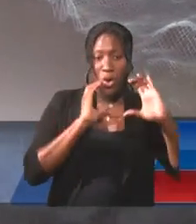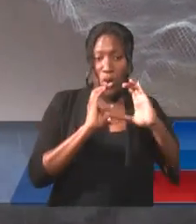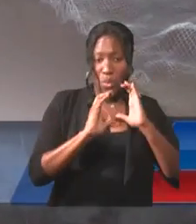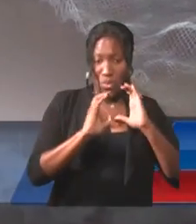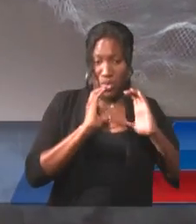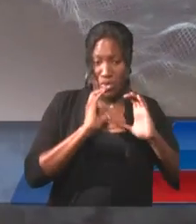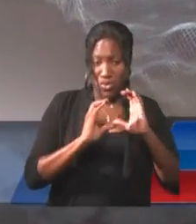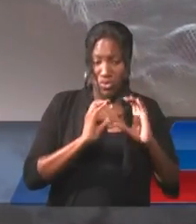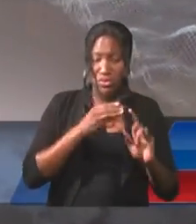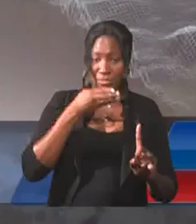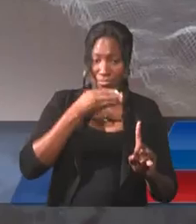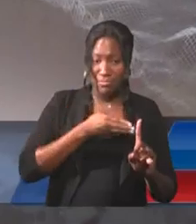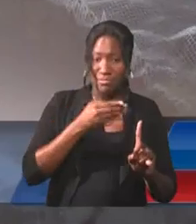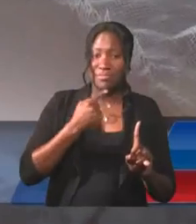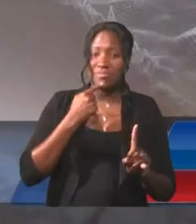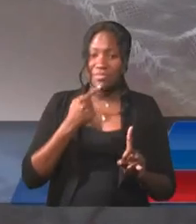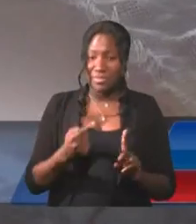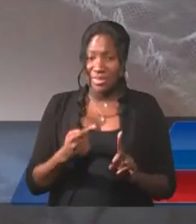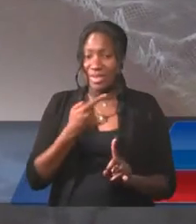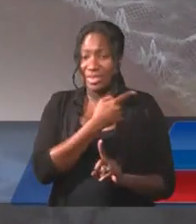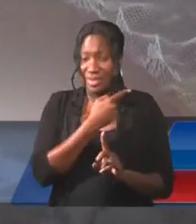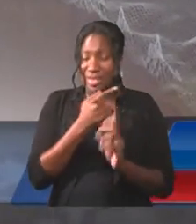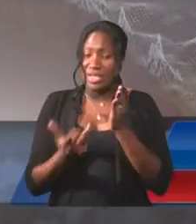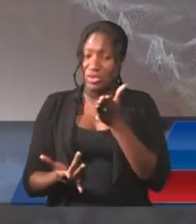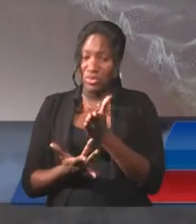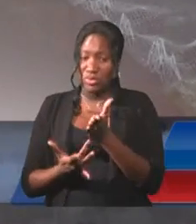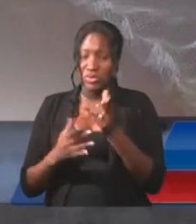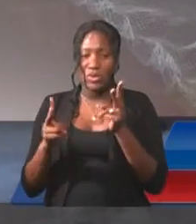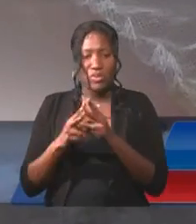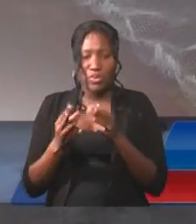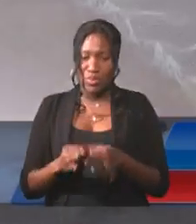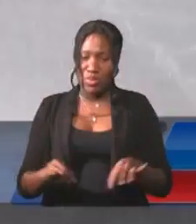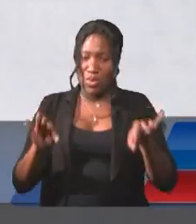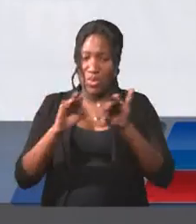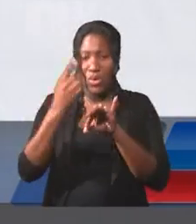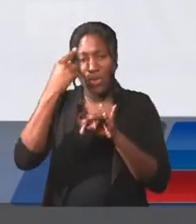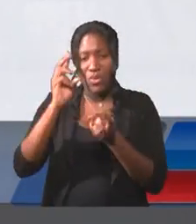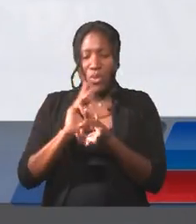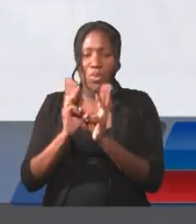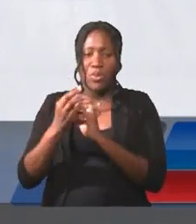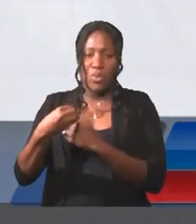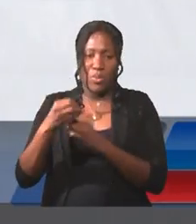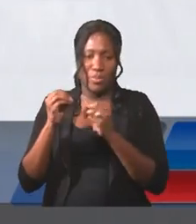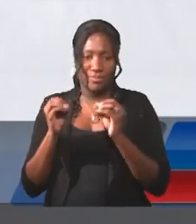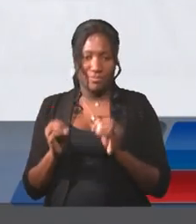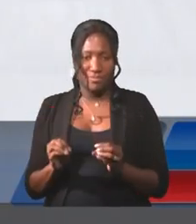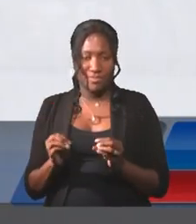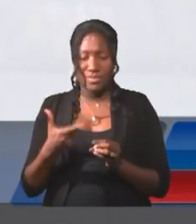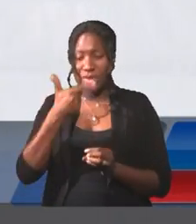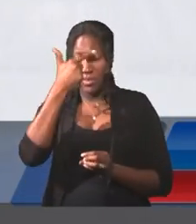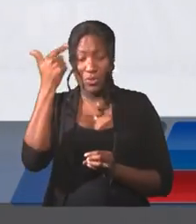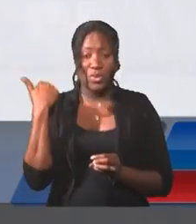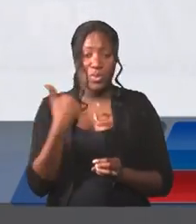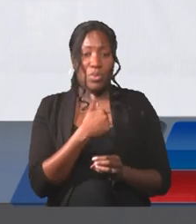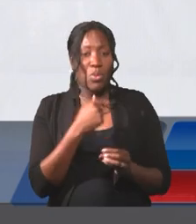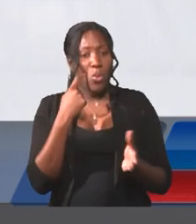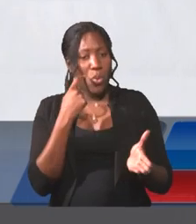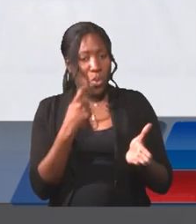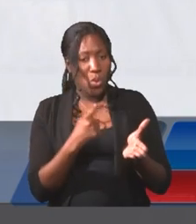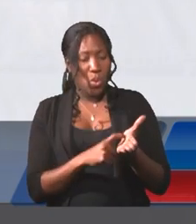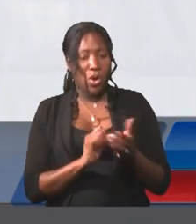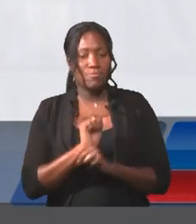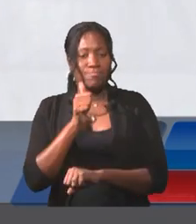Nobrega, stressed the importance of such cutting-edge technology for the Met Service. What we are seeing is the commissioning of